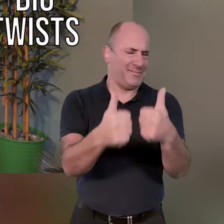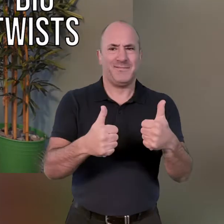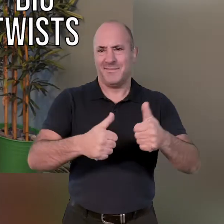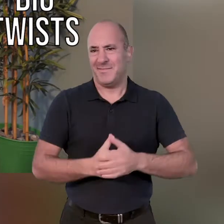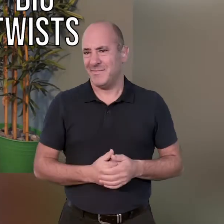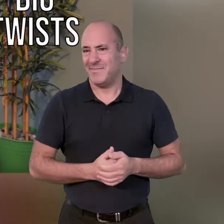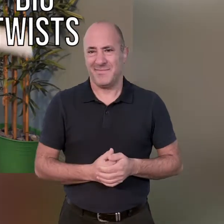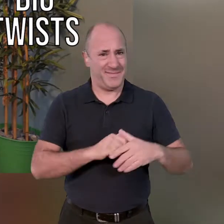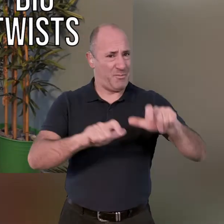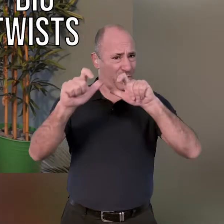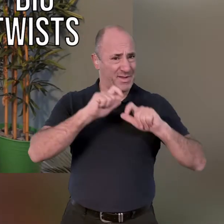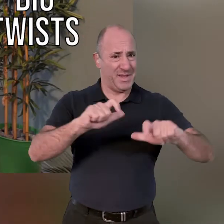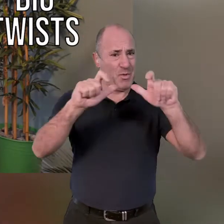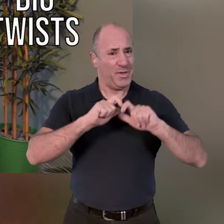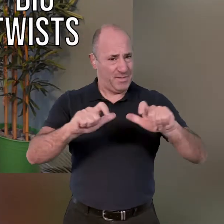work.